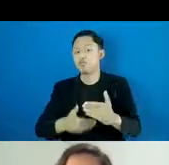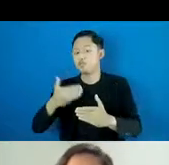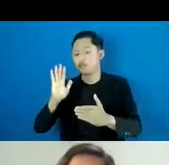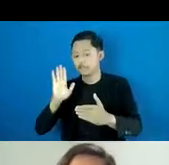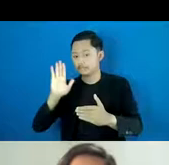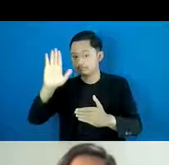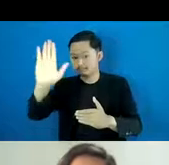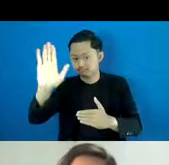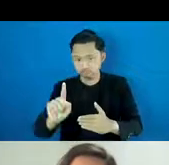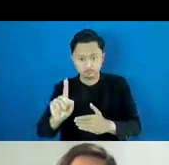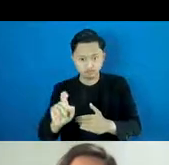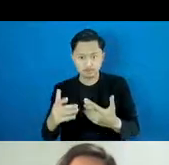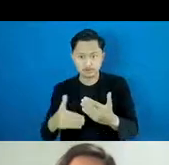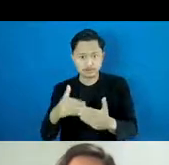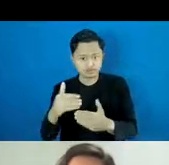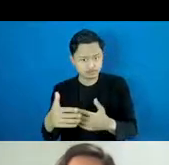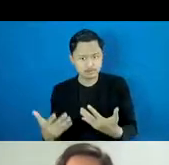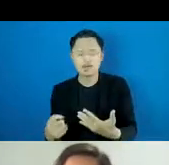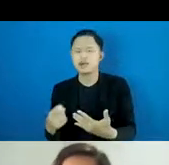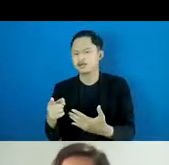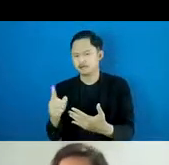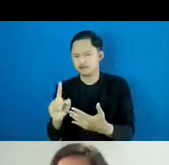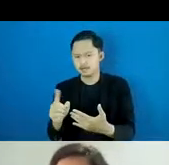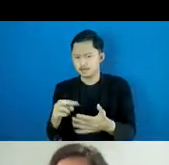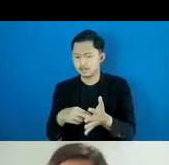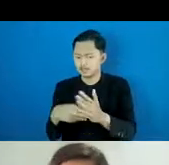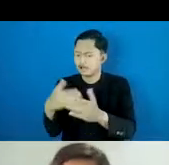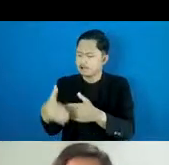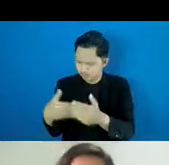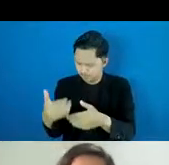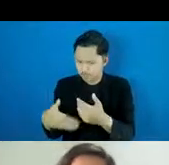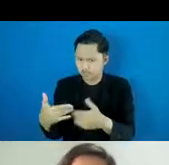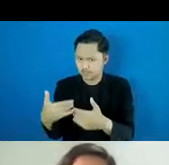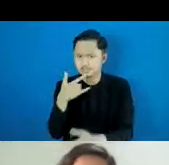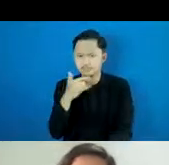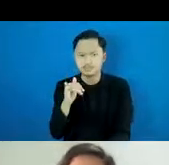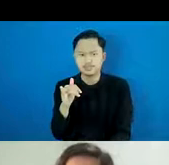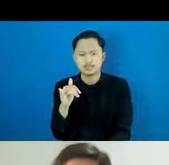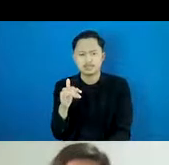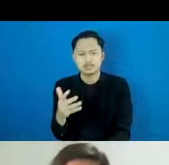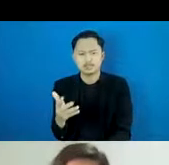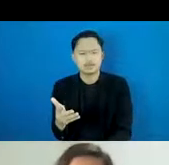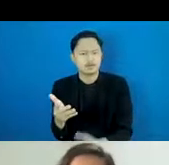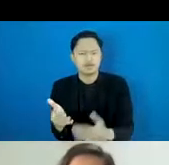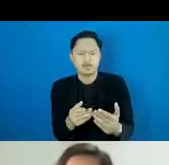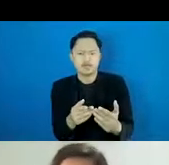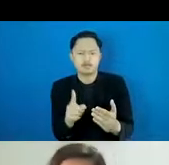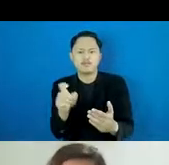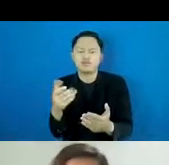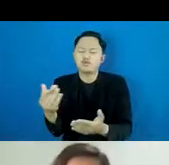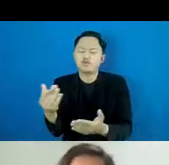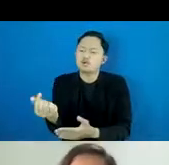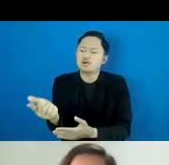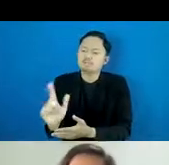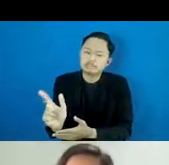life. So that and this operator has to lead with commercial lenders or